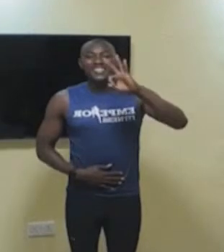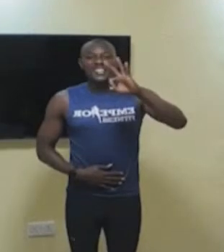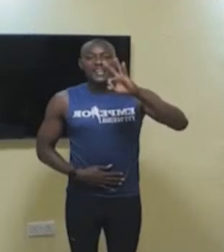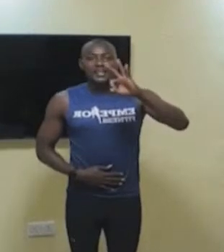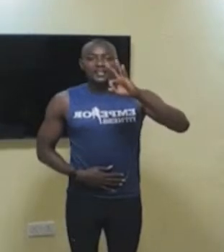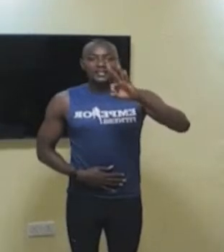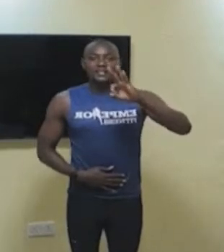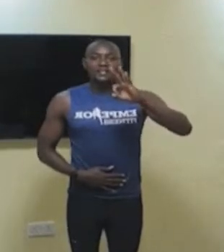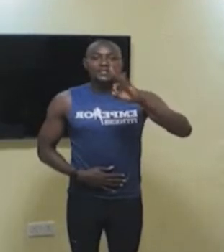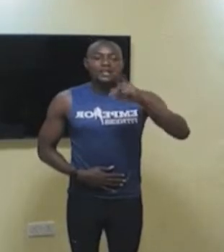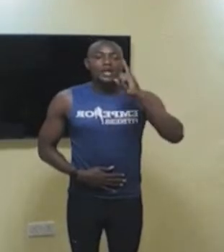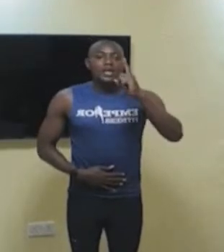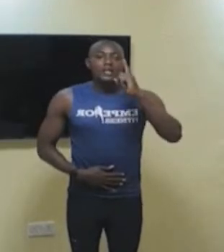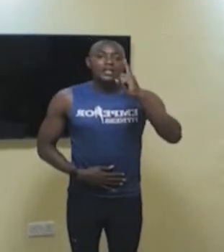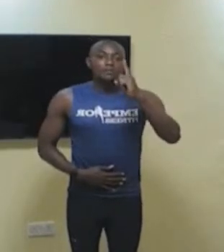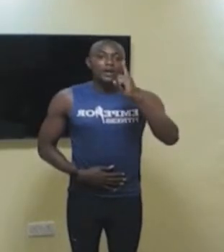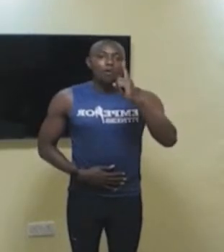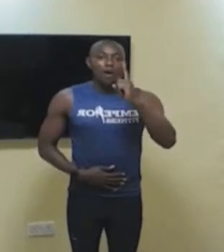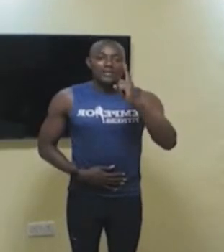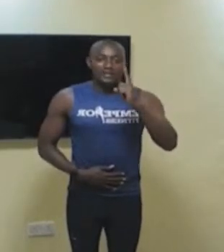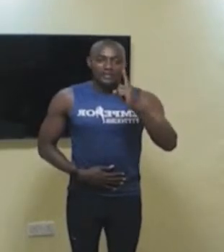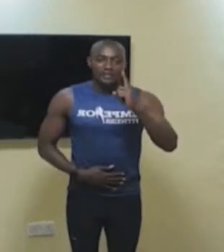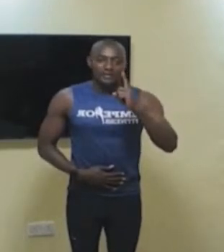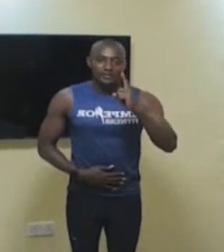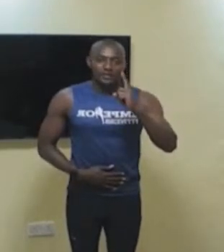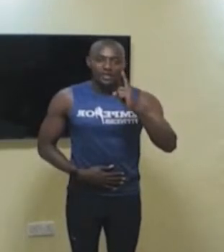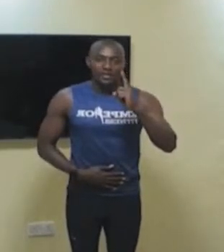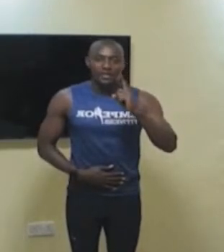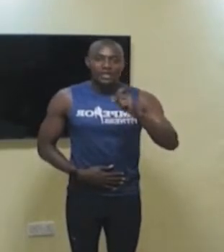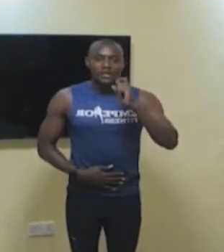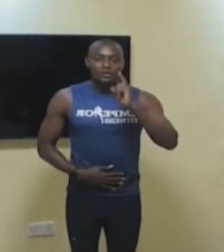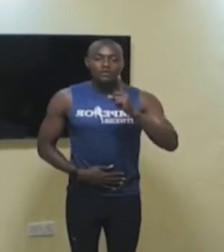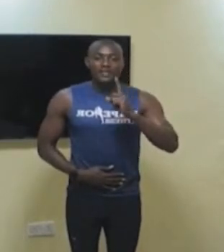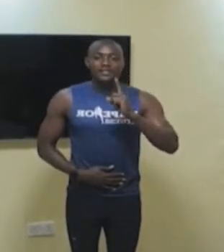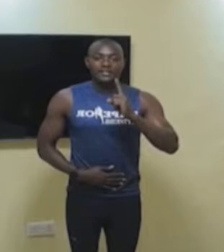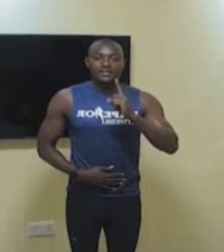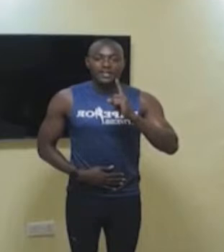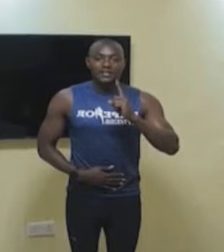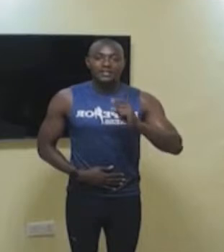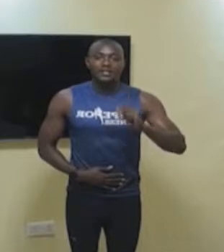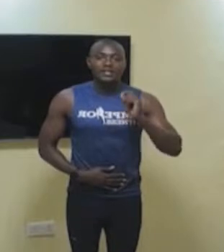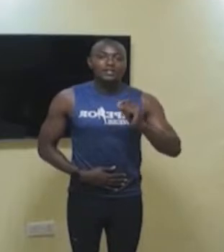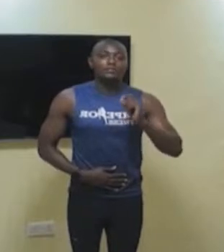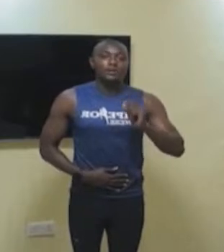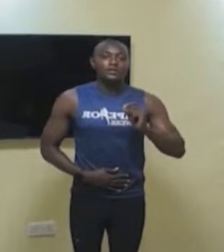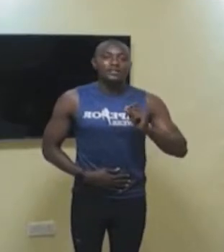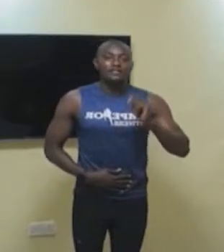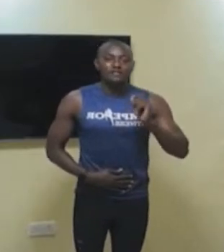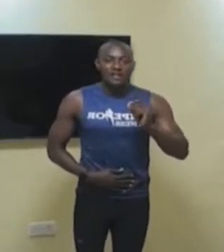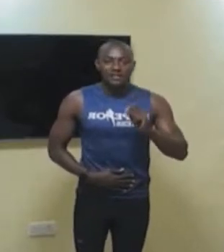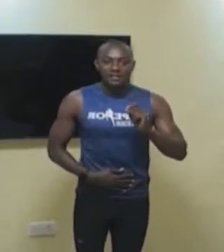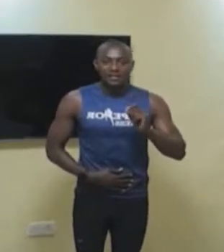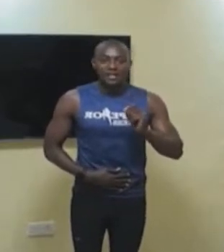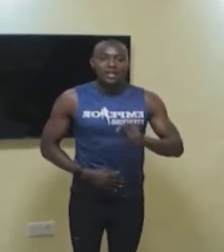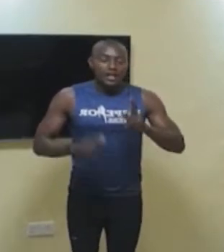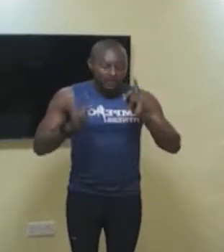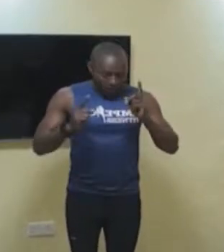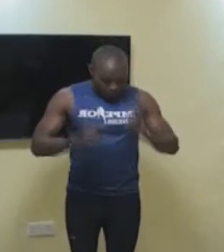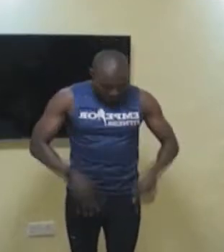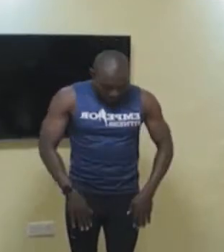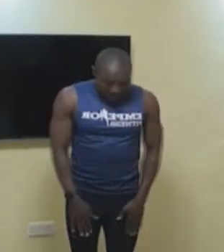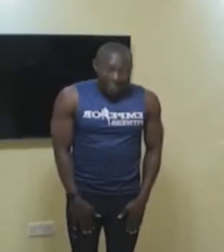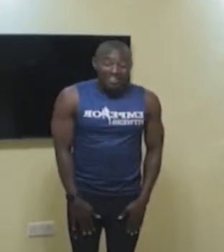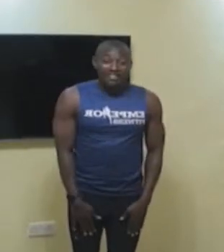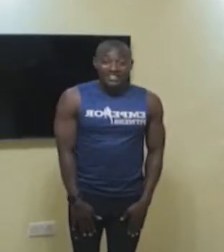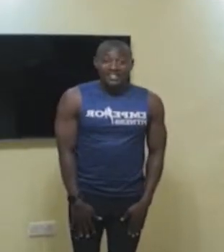work 3 exercises that make 1 set. Okay? So the first exercise that produces the first set,